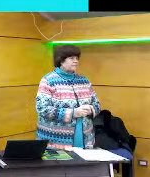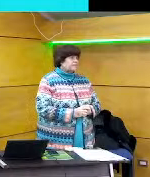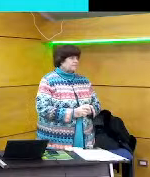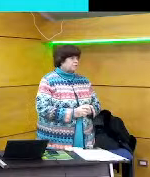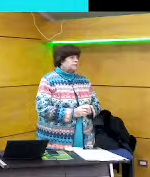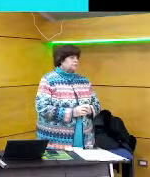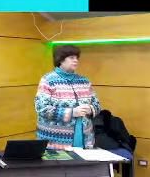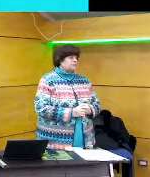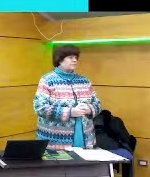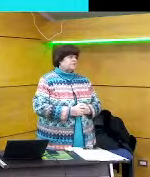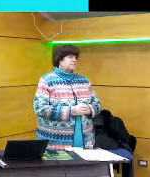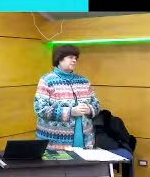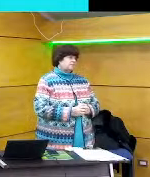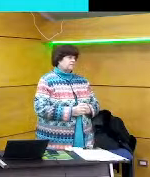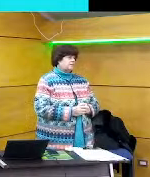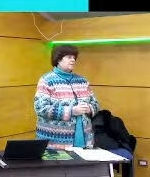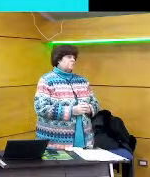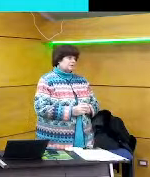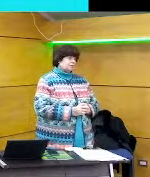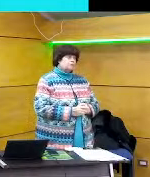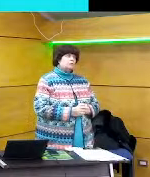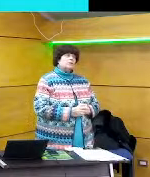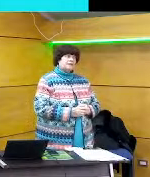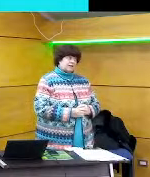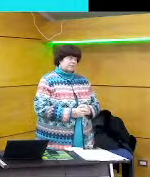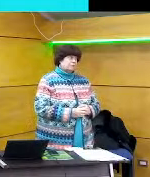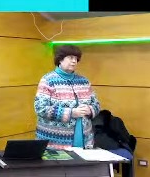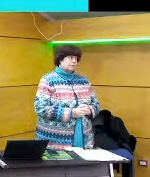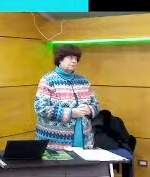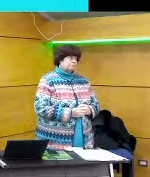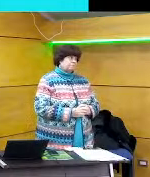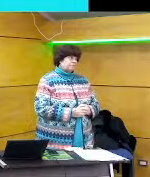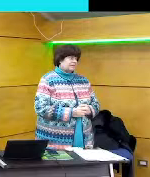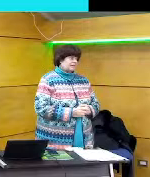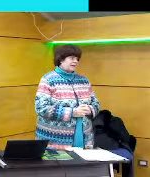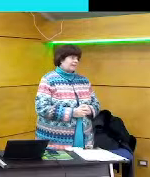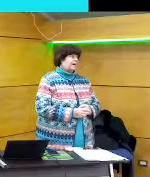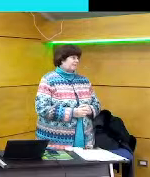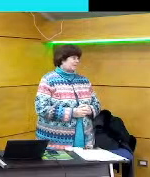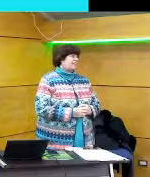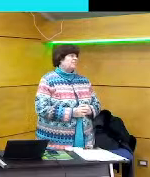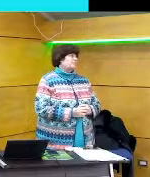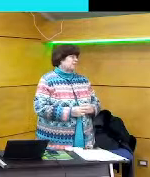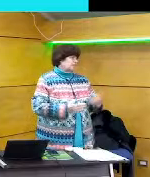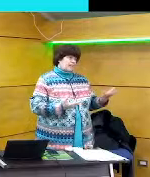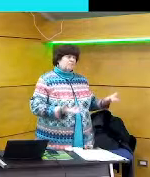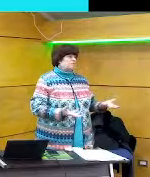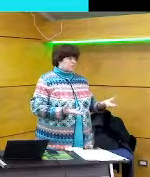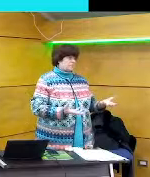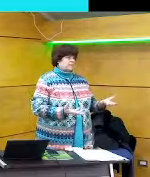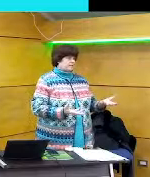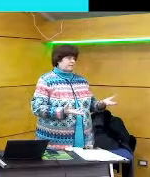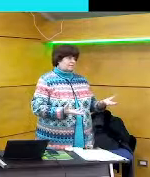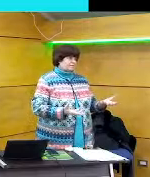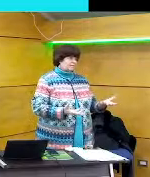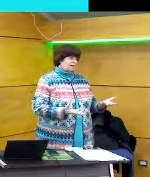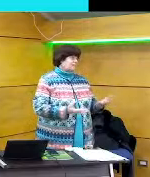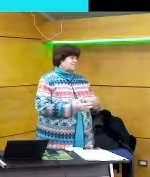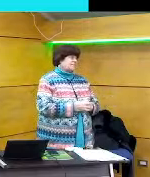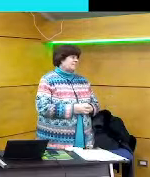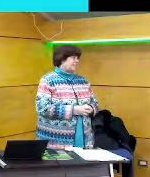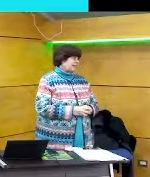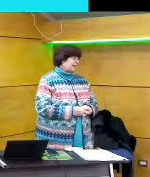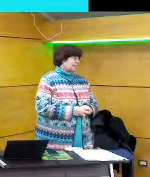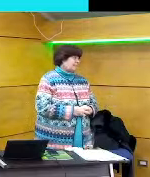language isn't introduced until middle school and high school. And that is very unfortunate.